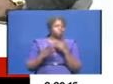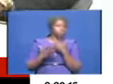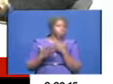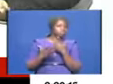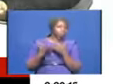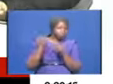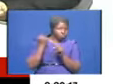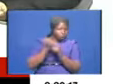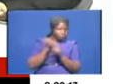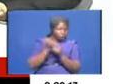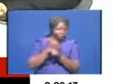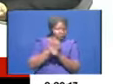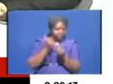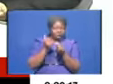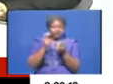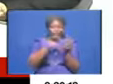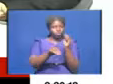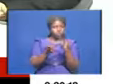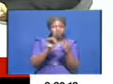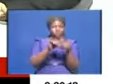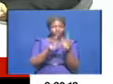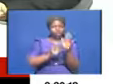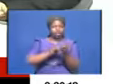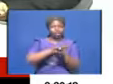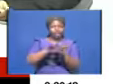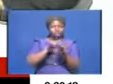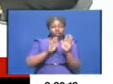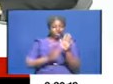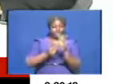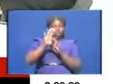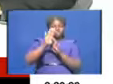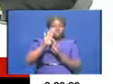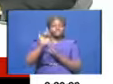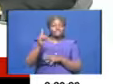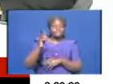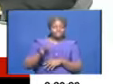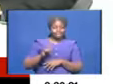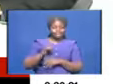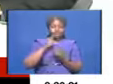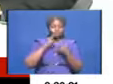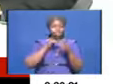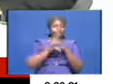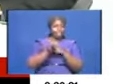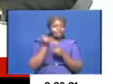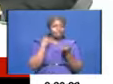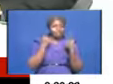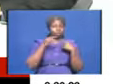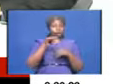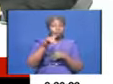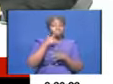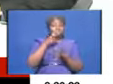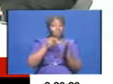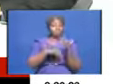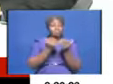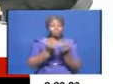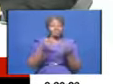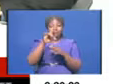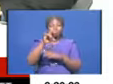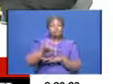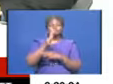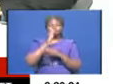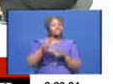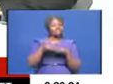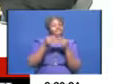contribute to national development. The First Lady who was speaking in Litain, Kericho County, said children must be given top priority